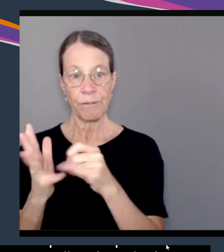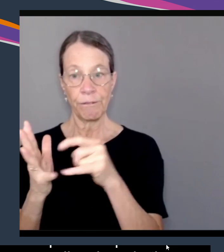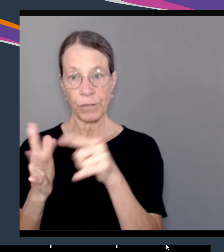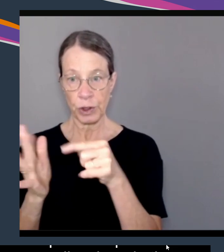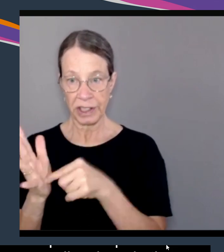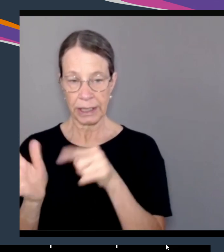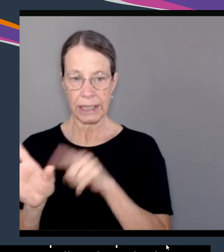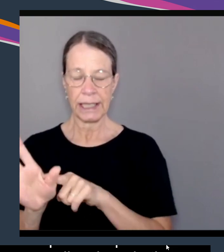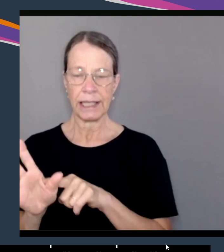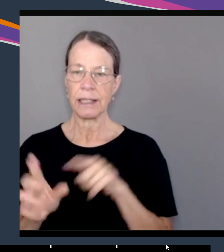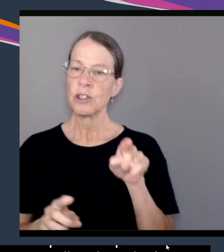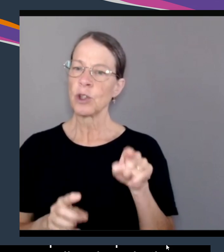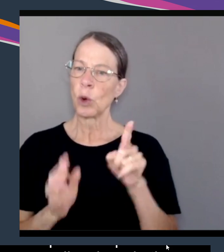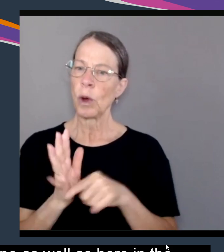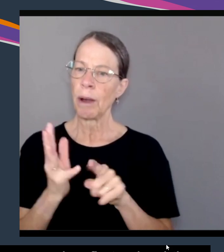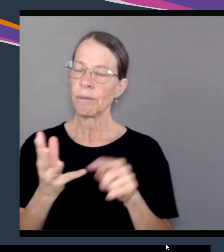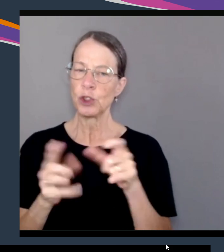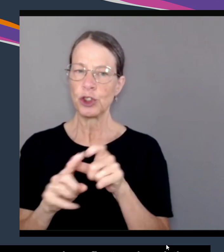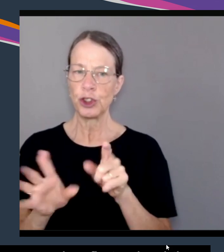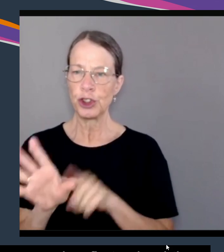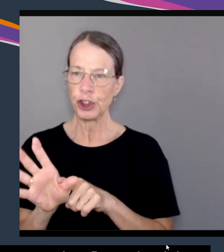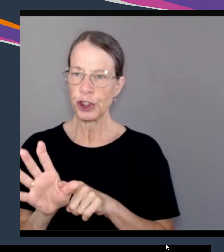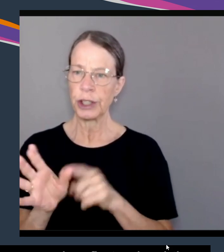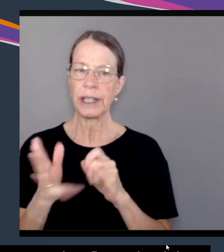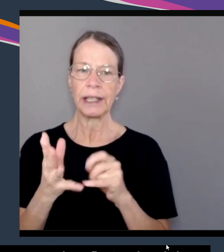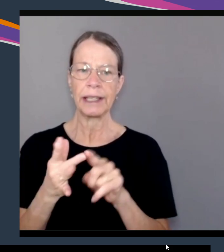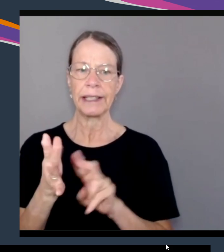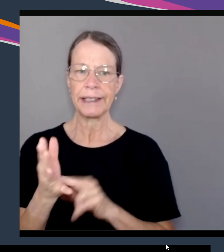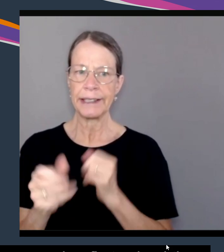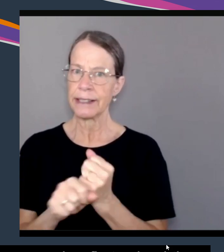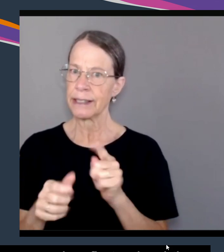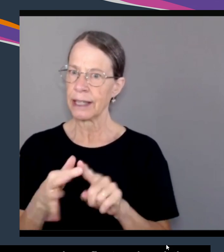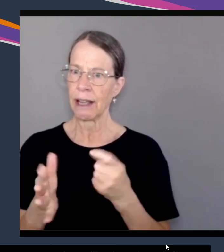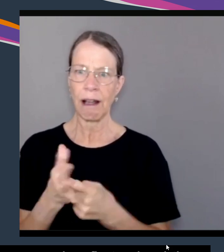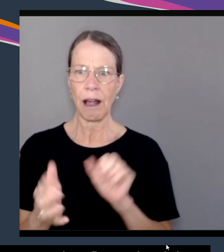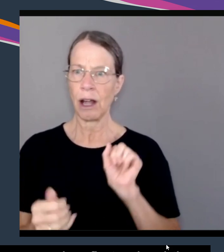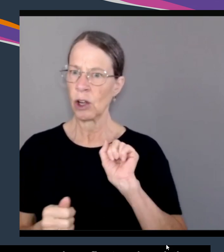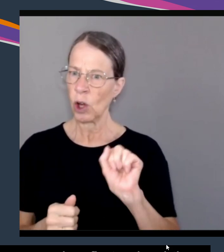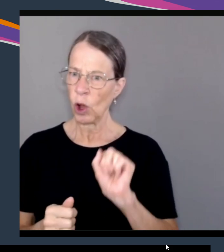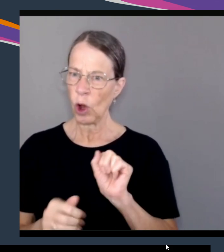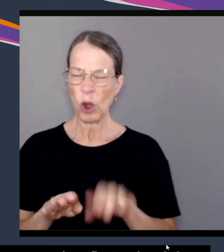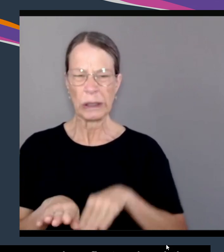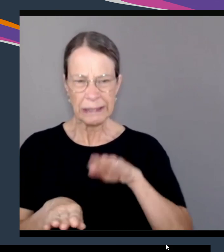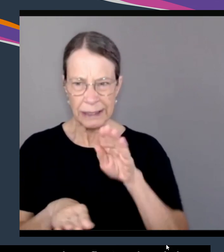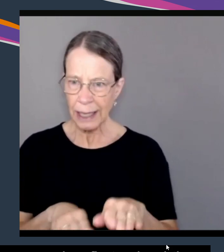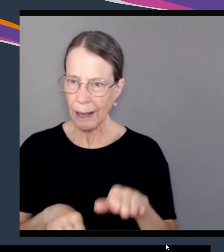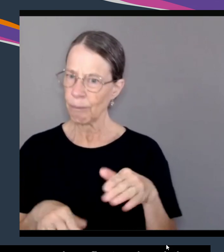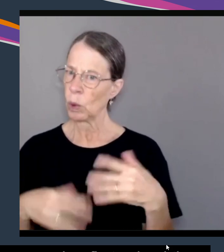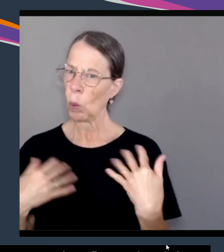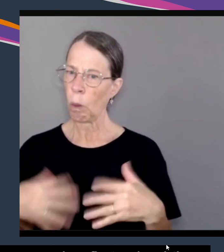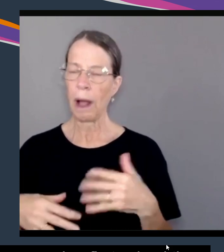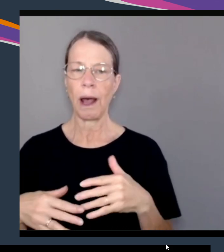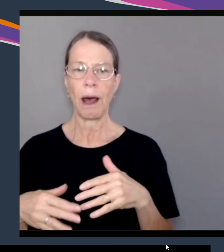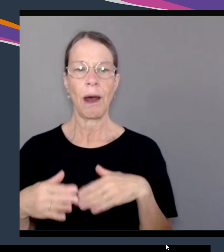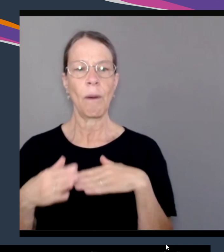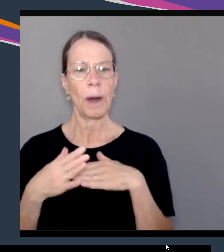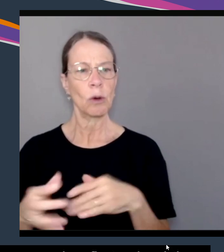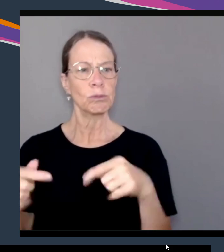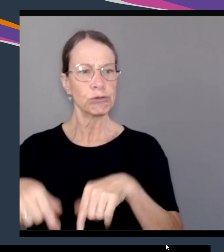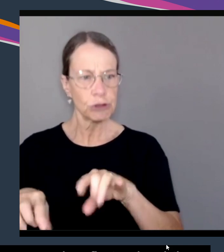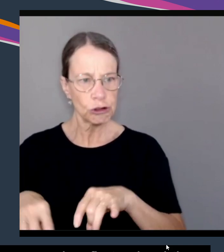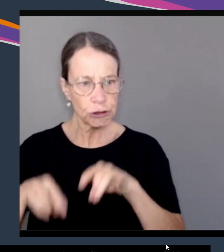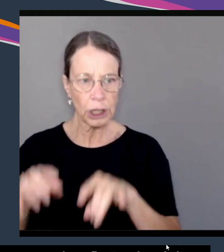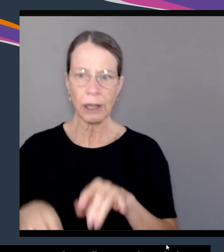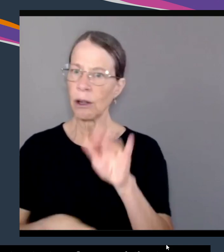significant internationally in terms of research and understanding of disability. And her